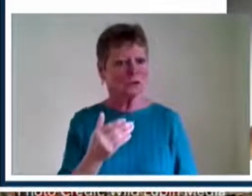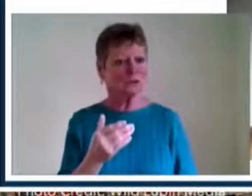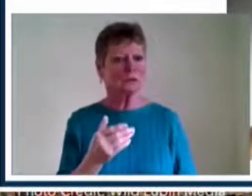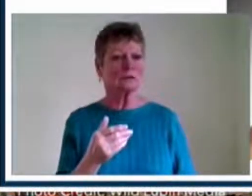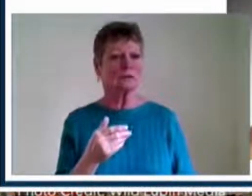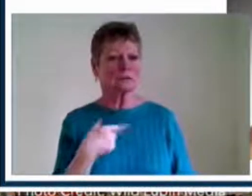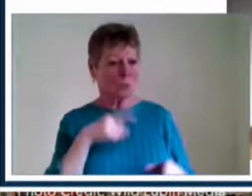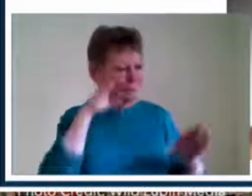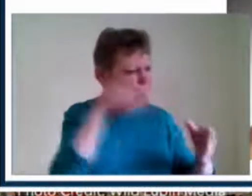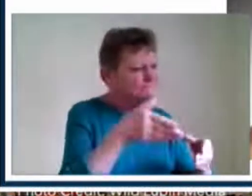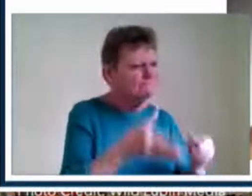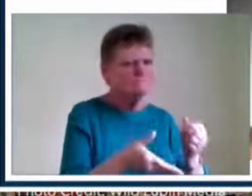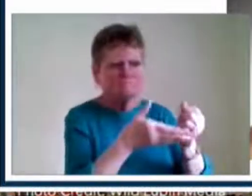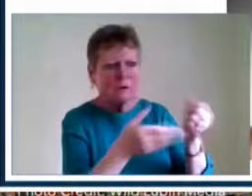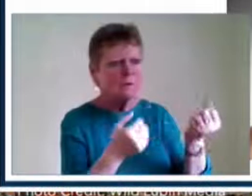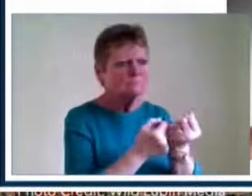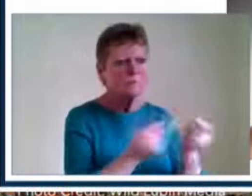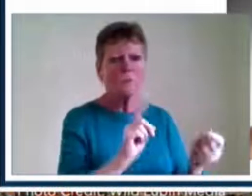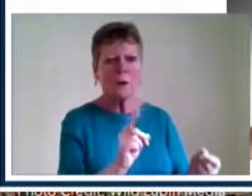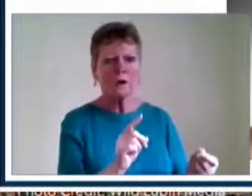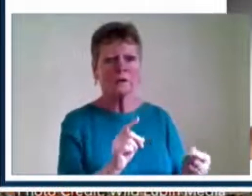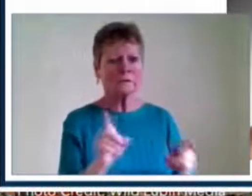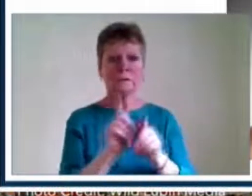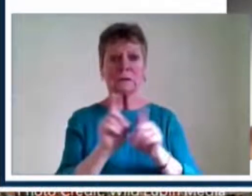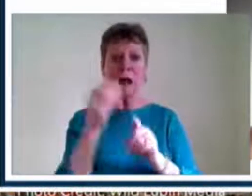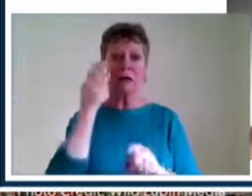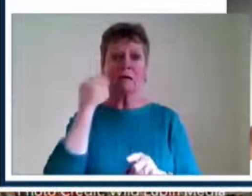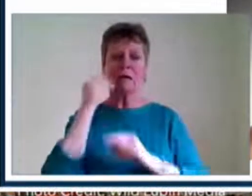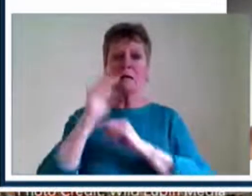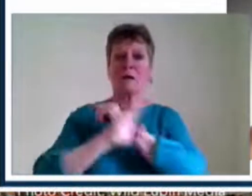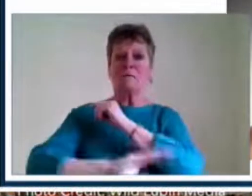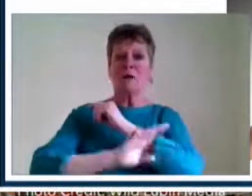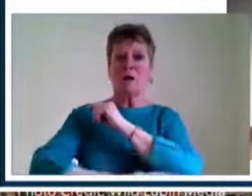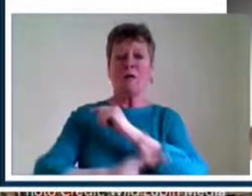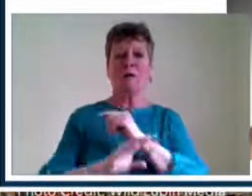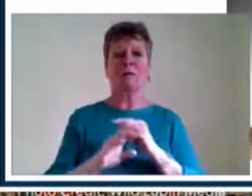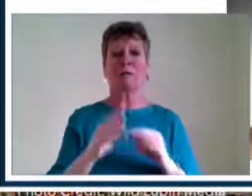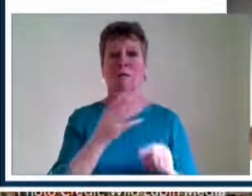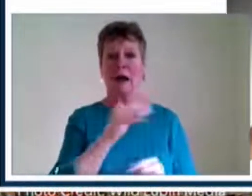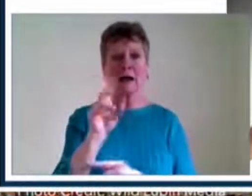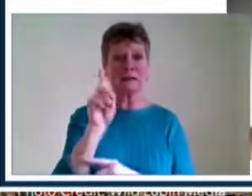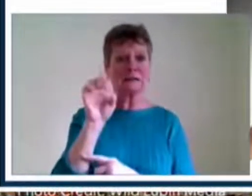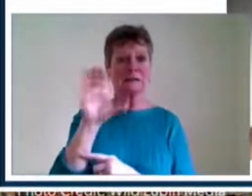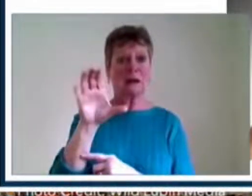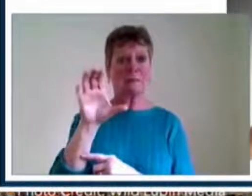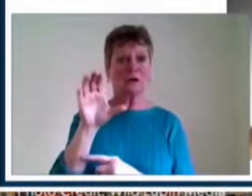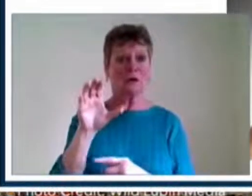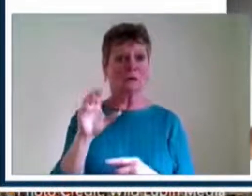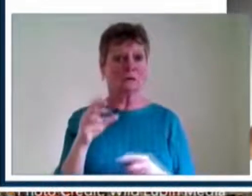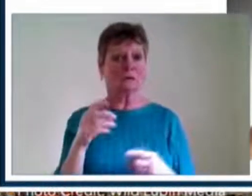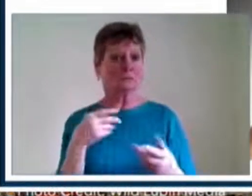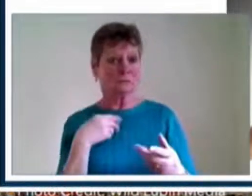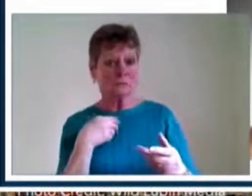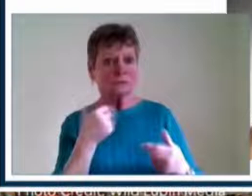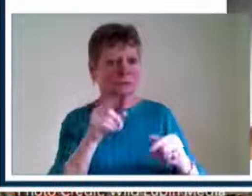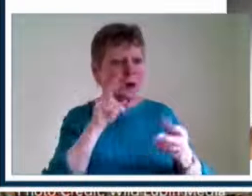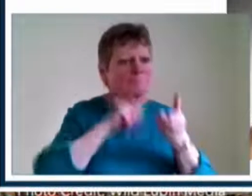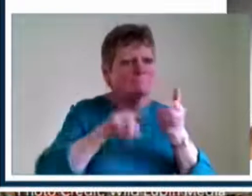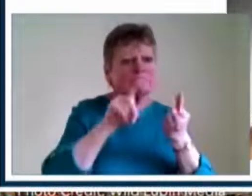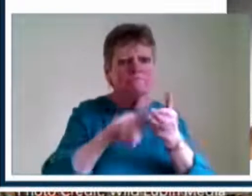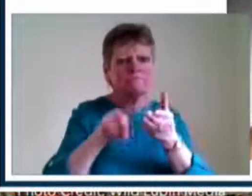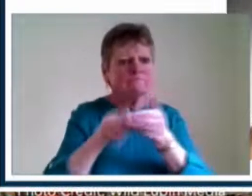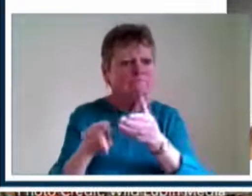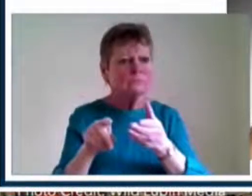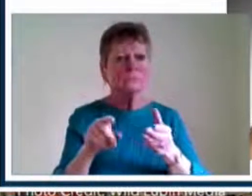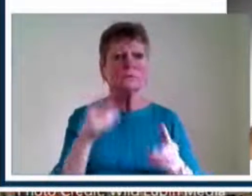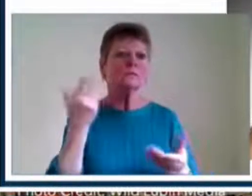It has worked through the fall, even for as early as late as December, where we were using this to even start to get into booster